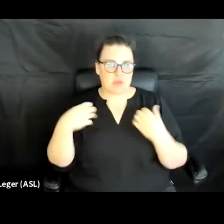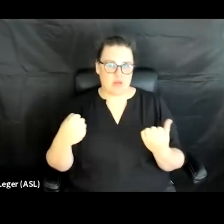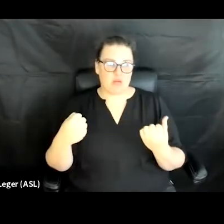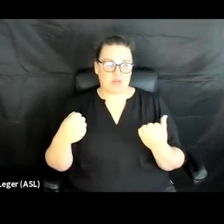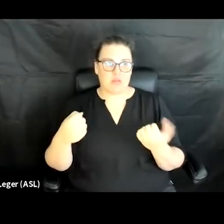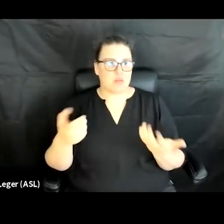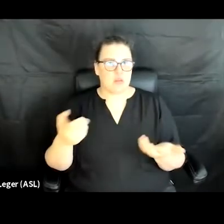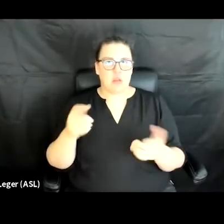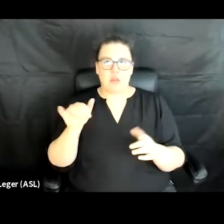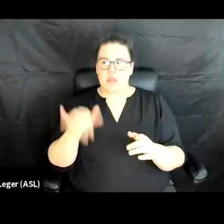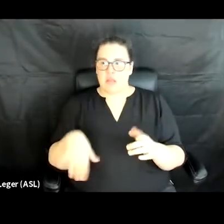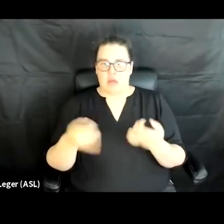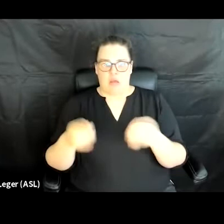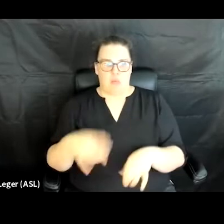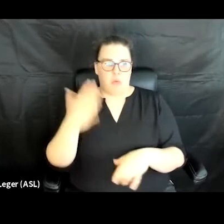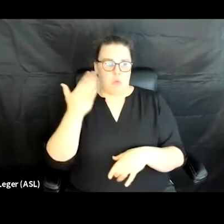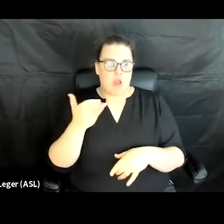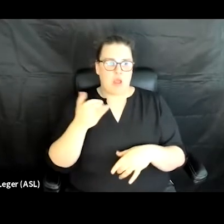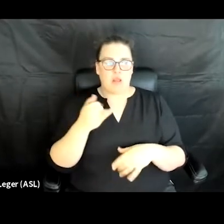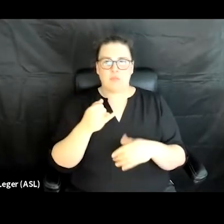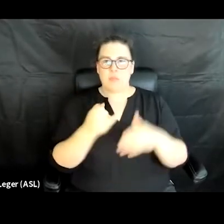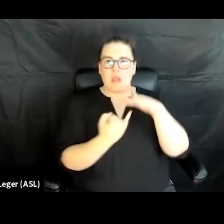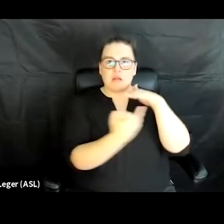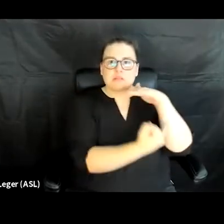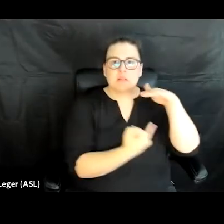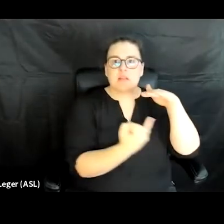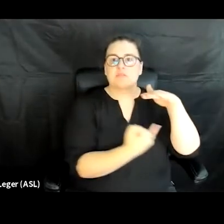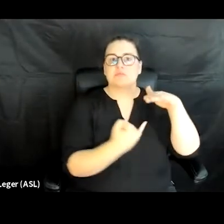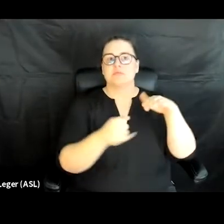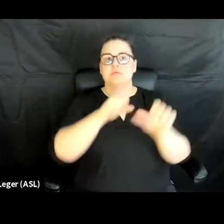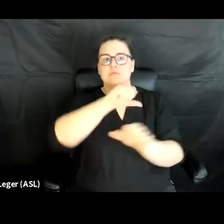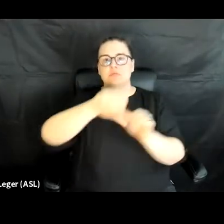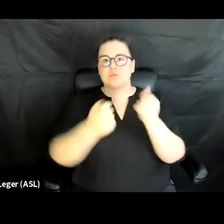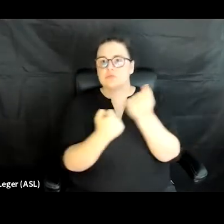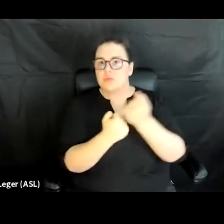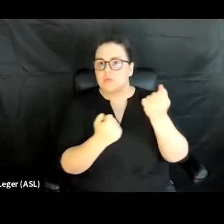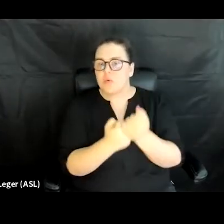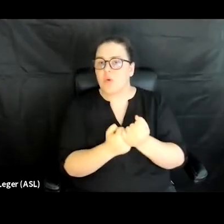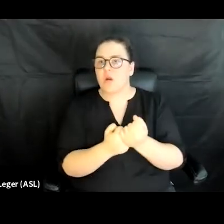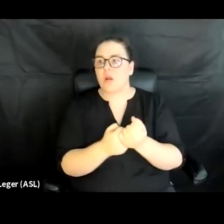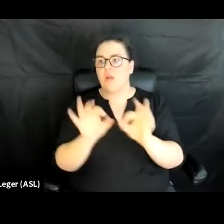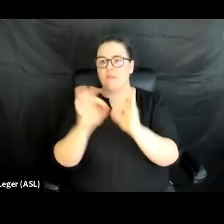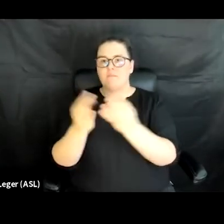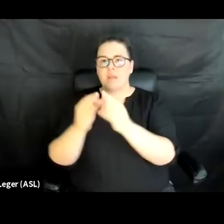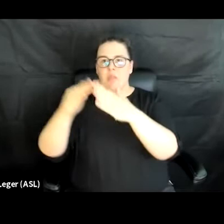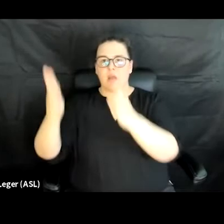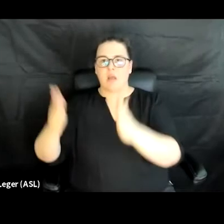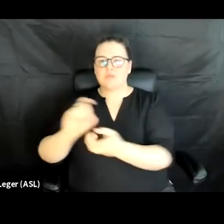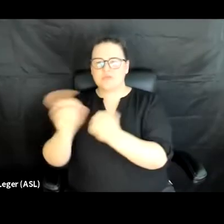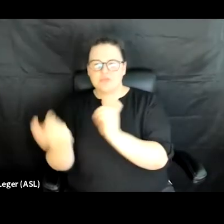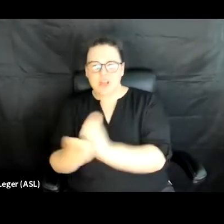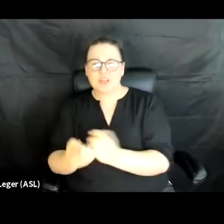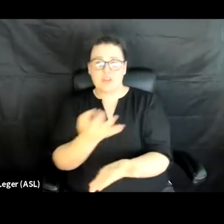result of everything from increased isolation, loss of social support, changes in household dynamics, and financial and job